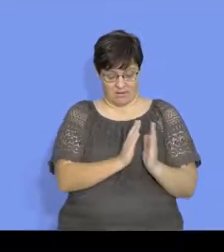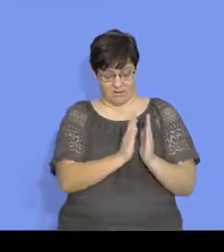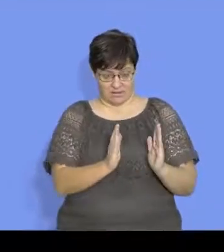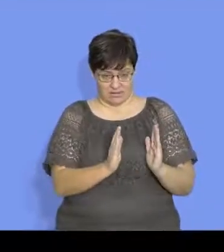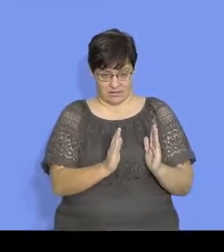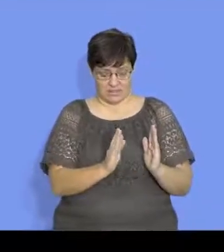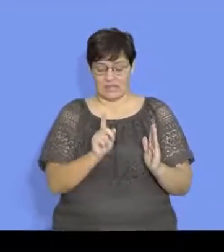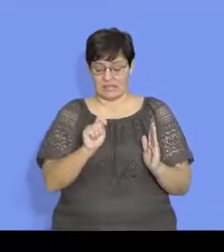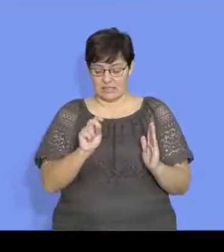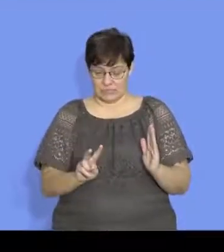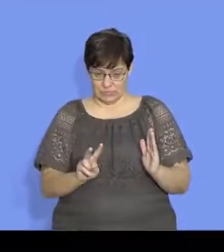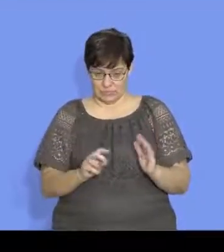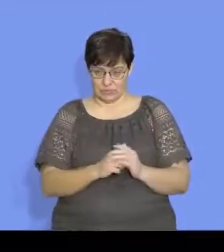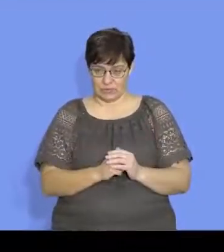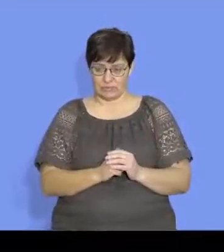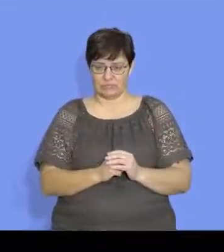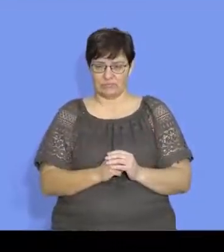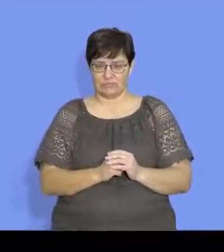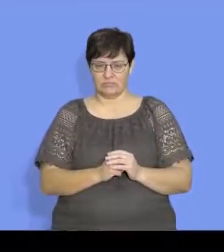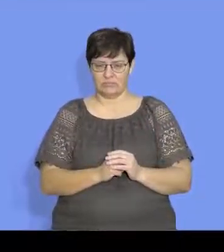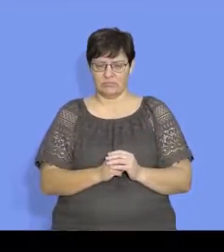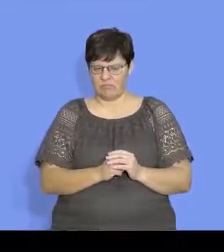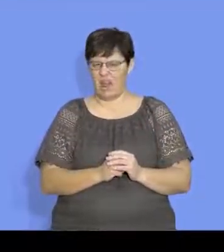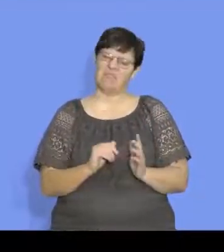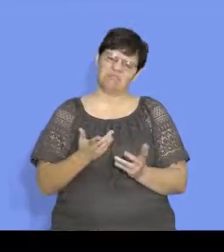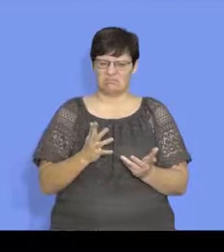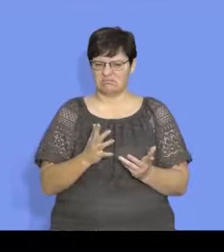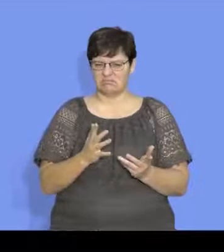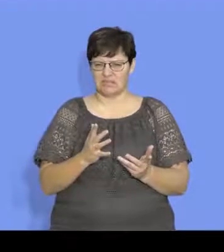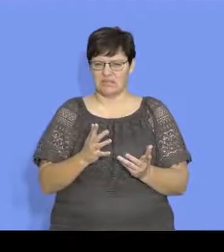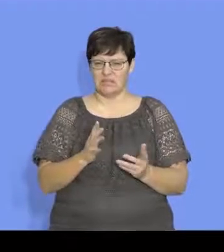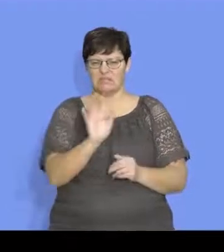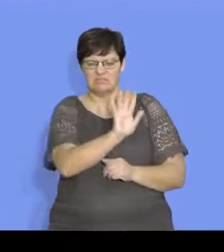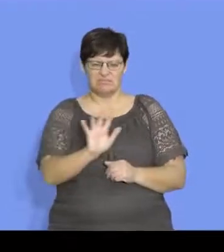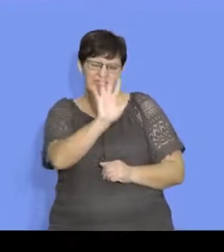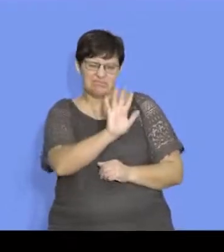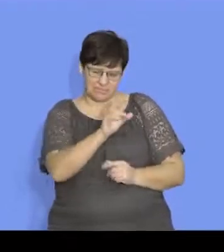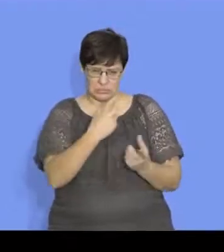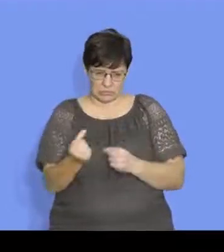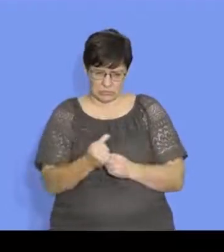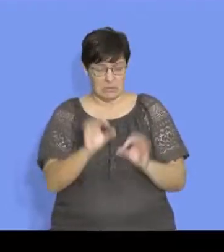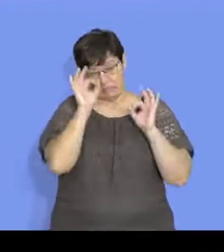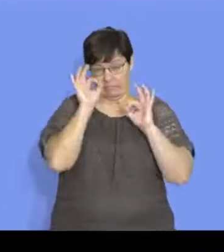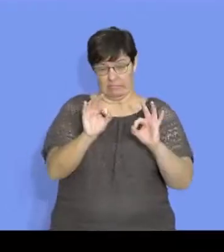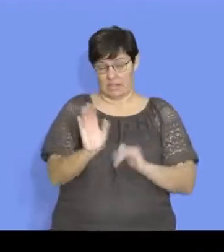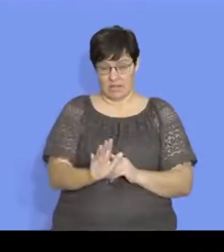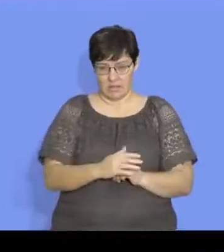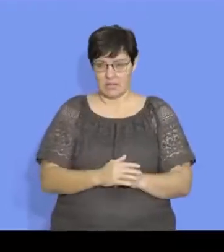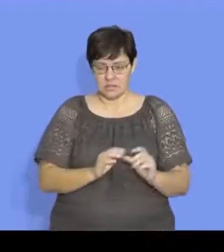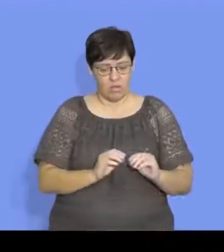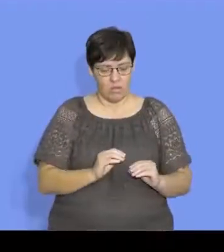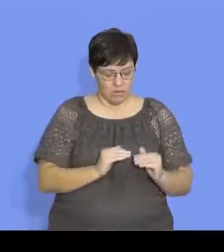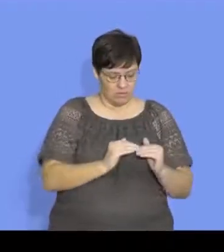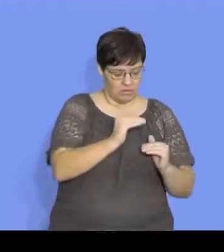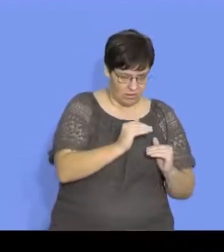T2. And I'm doing this quite roughly. But you'll see that the object has moved a certain